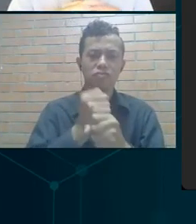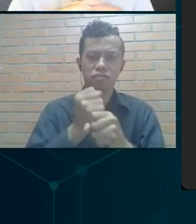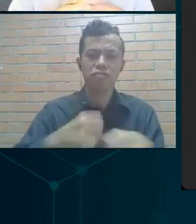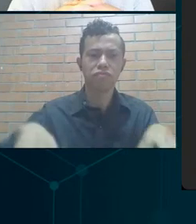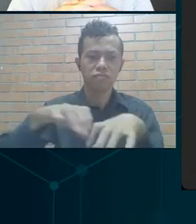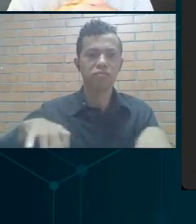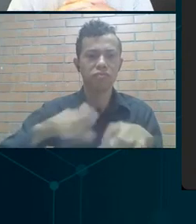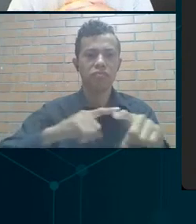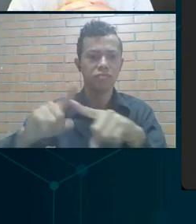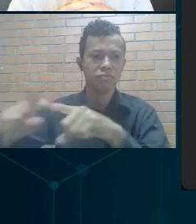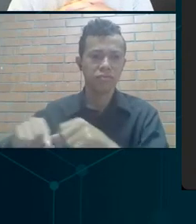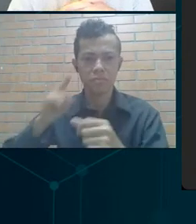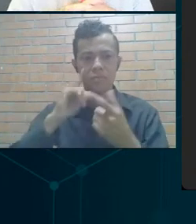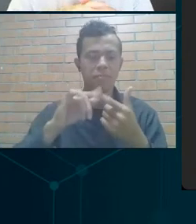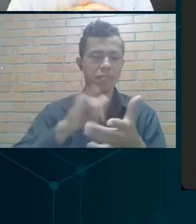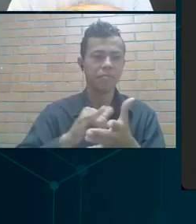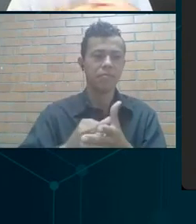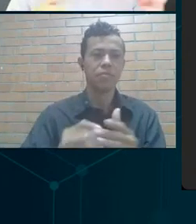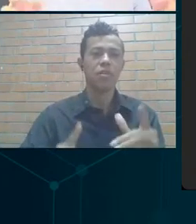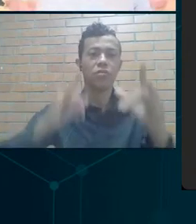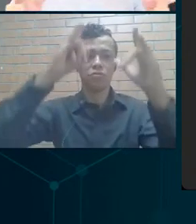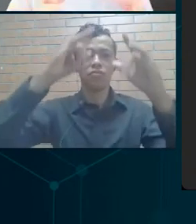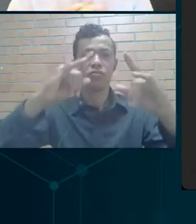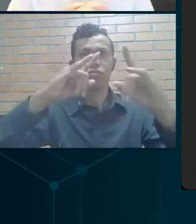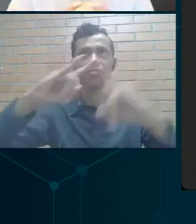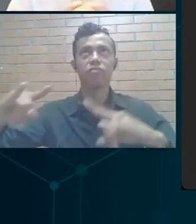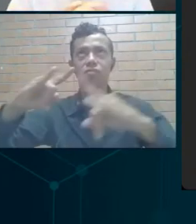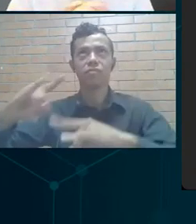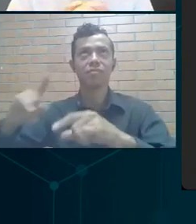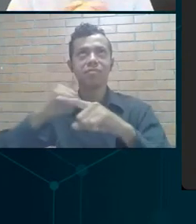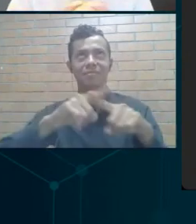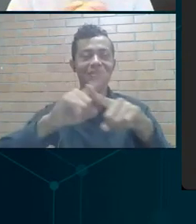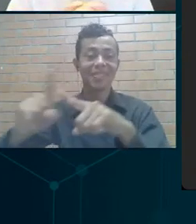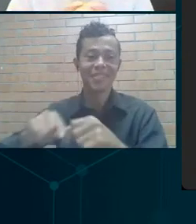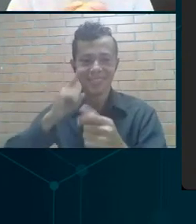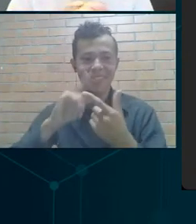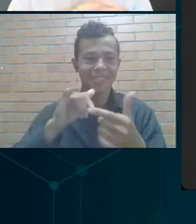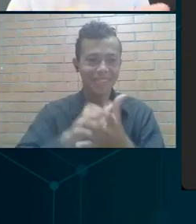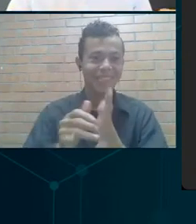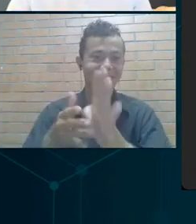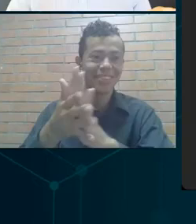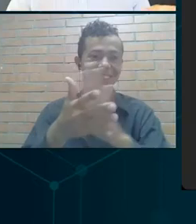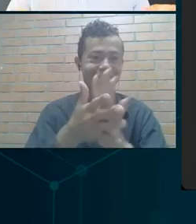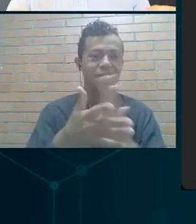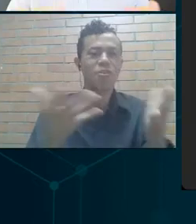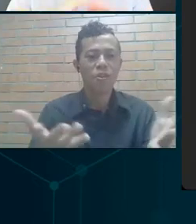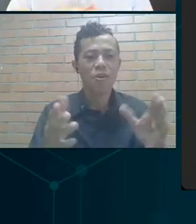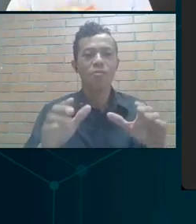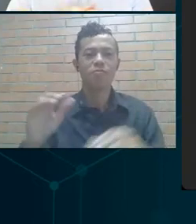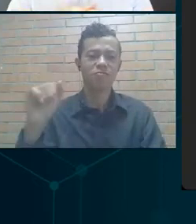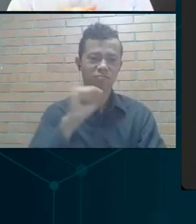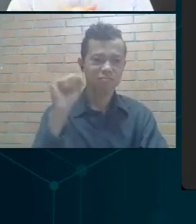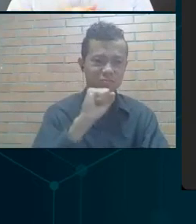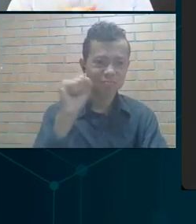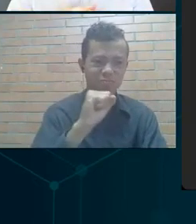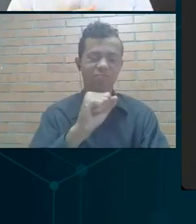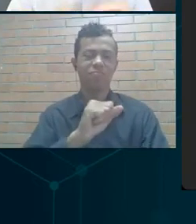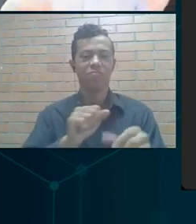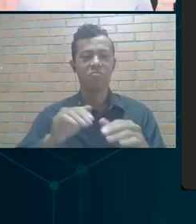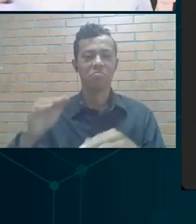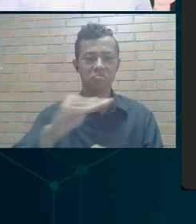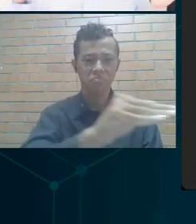the big consultancies like Accenture, automobile companies like Ford, software companies like